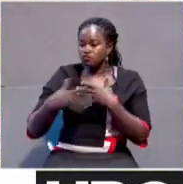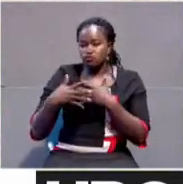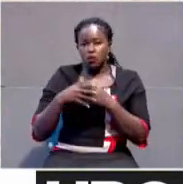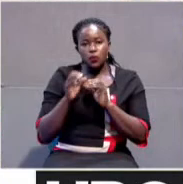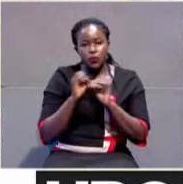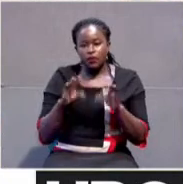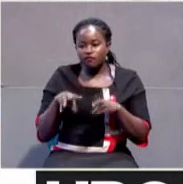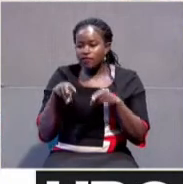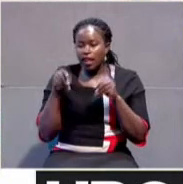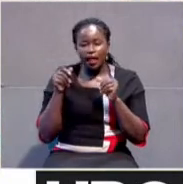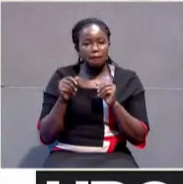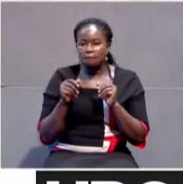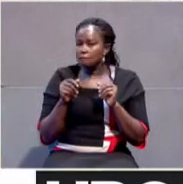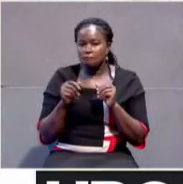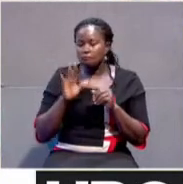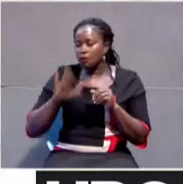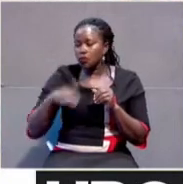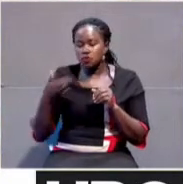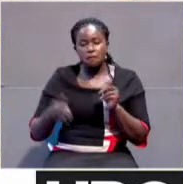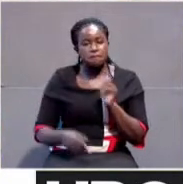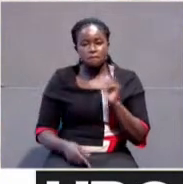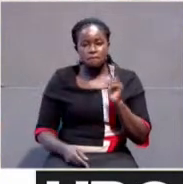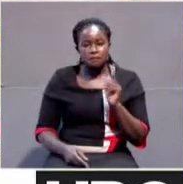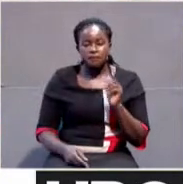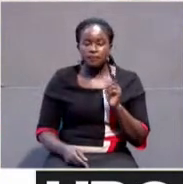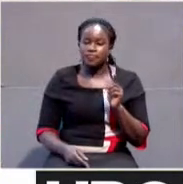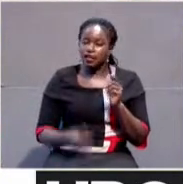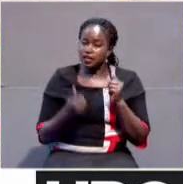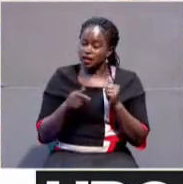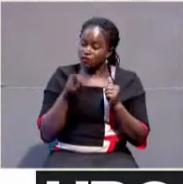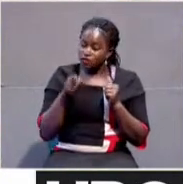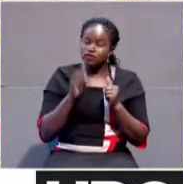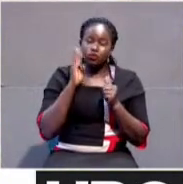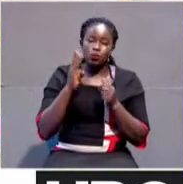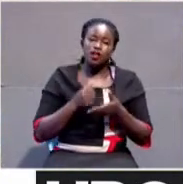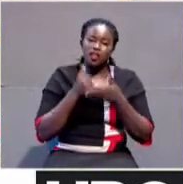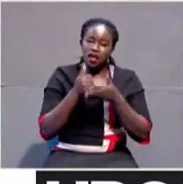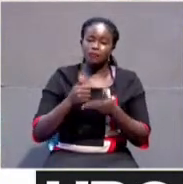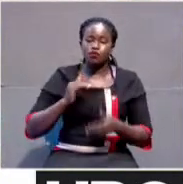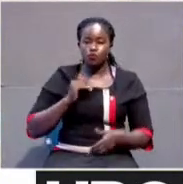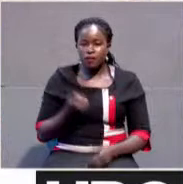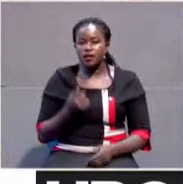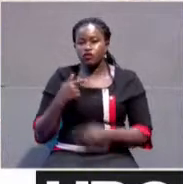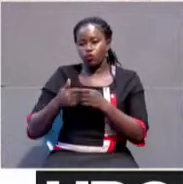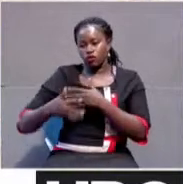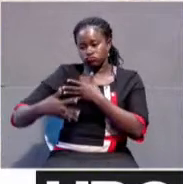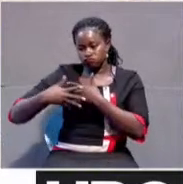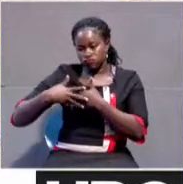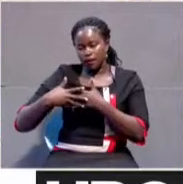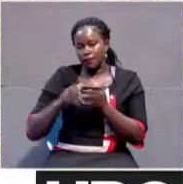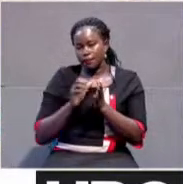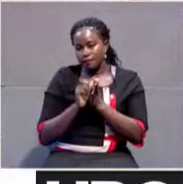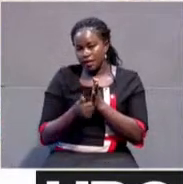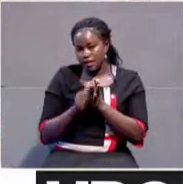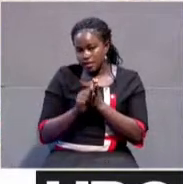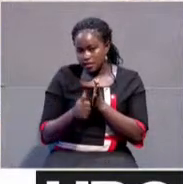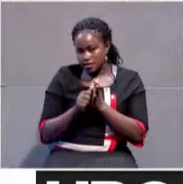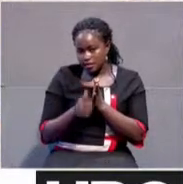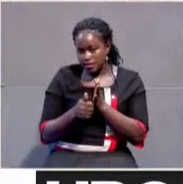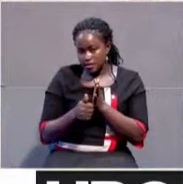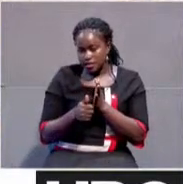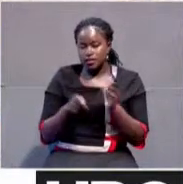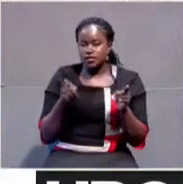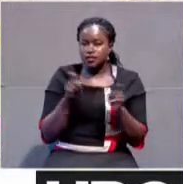into flour or posho. So this should help the women to process the maize so that they